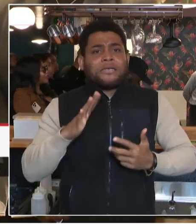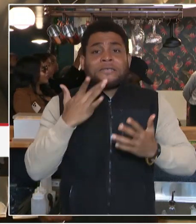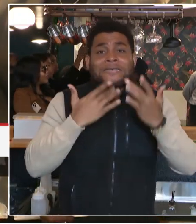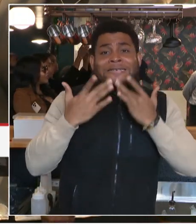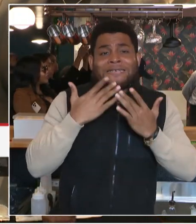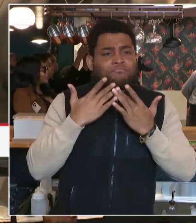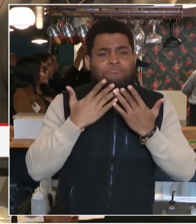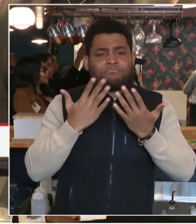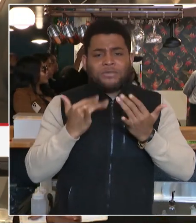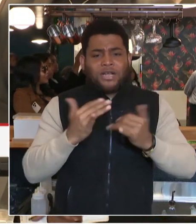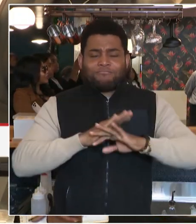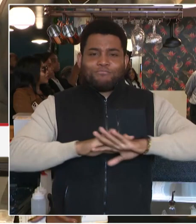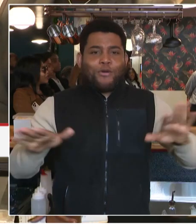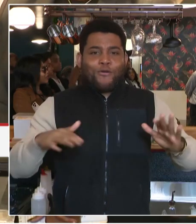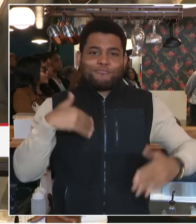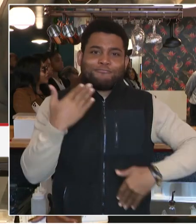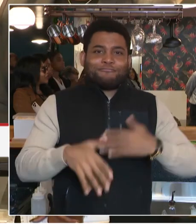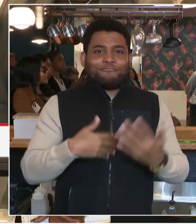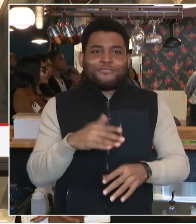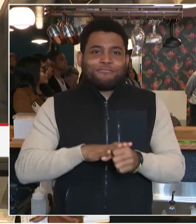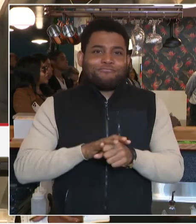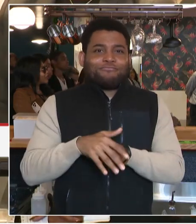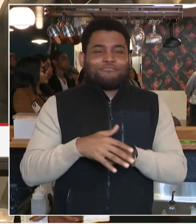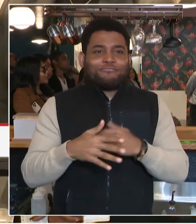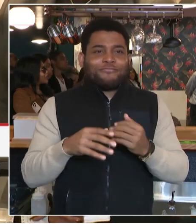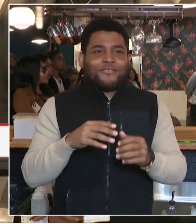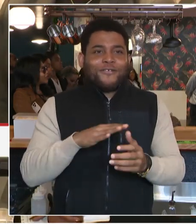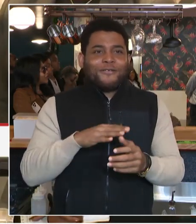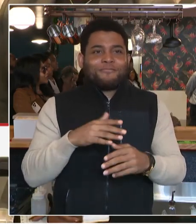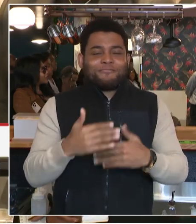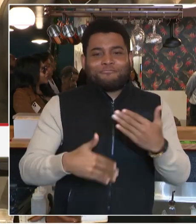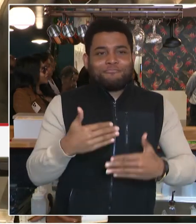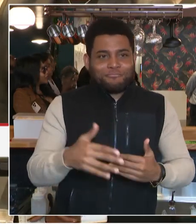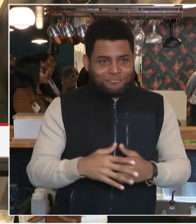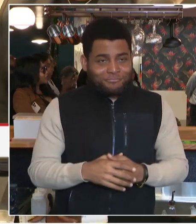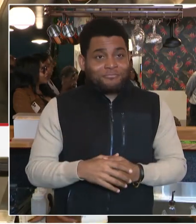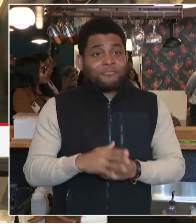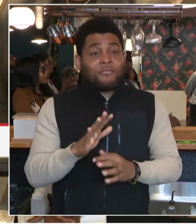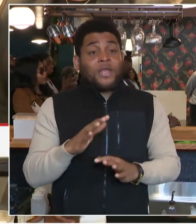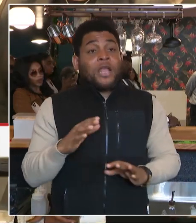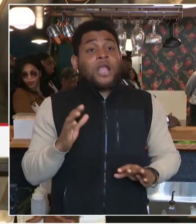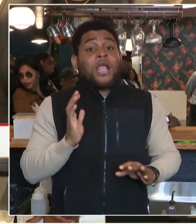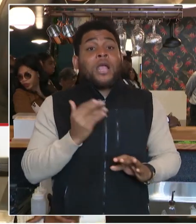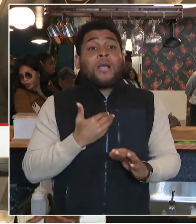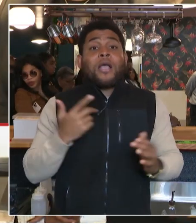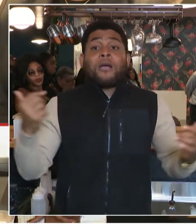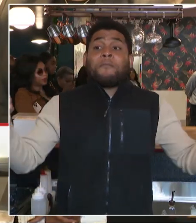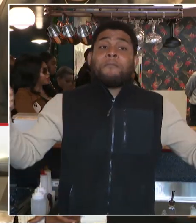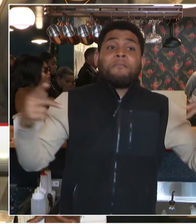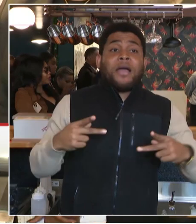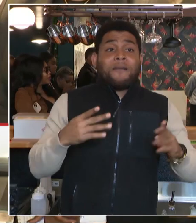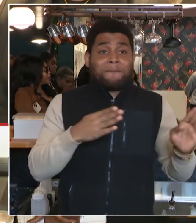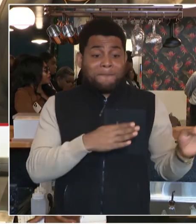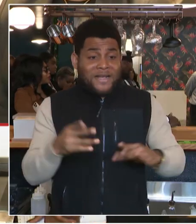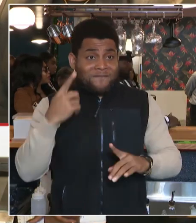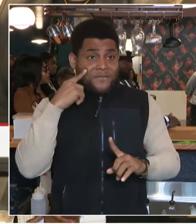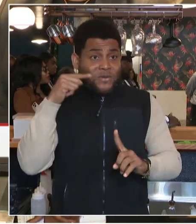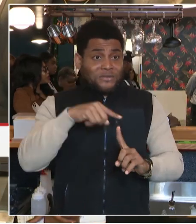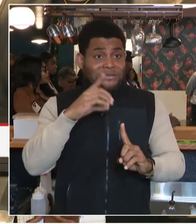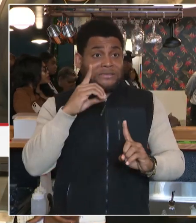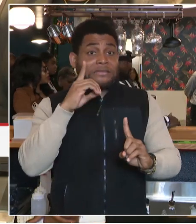talk about our comeback plan for DC, part of that comeback is, of course, making sure we're investing in